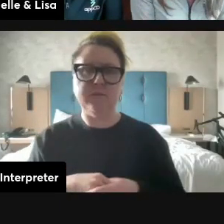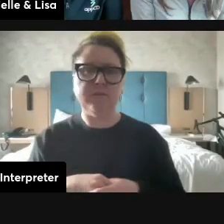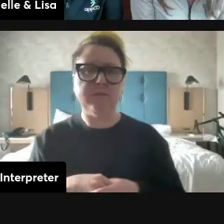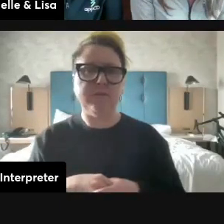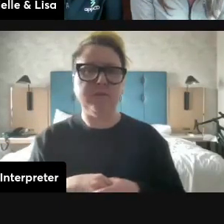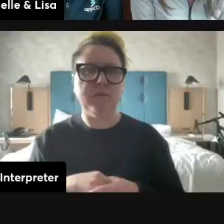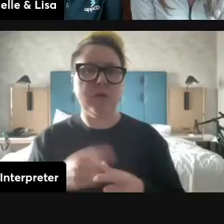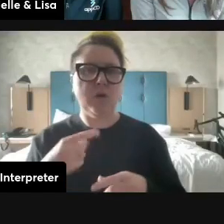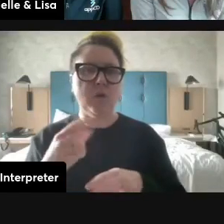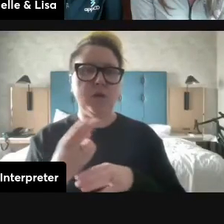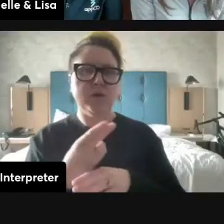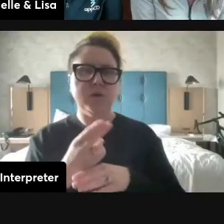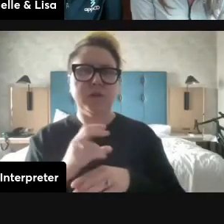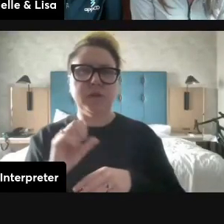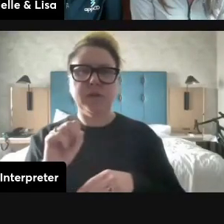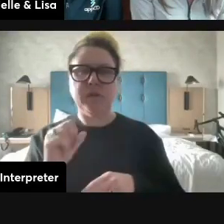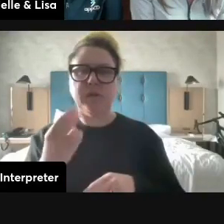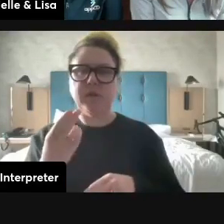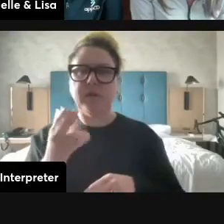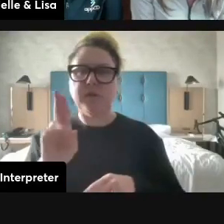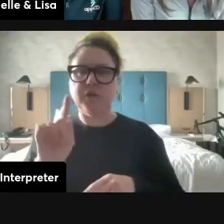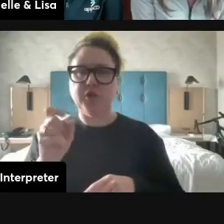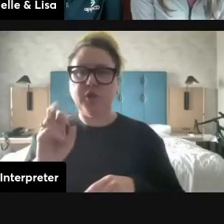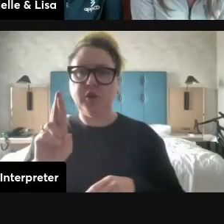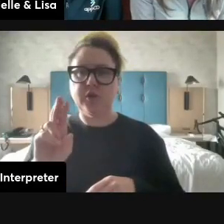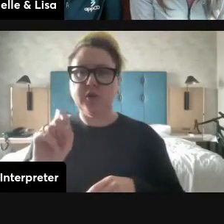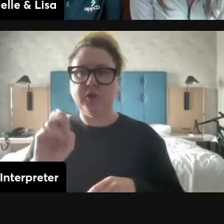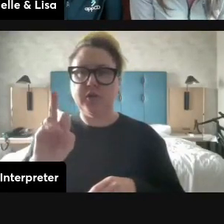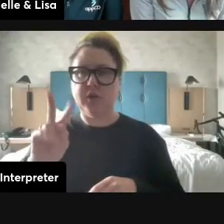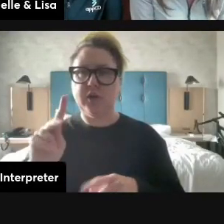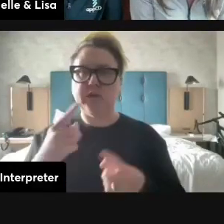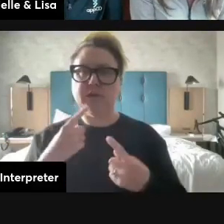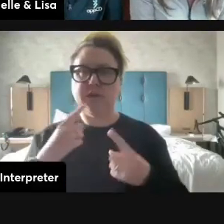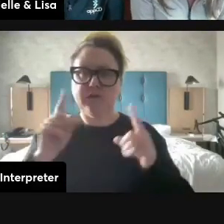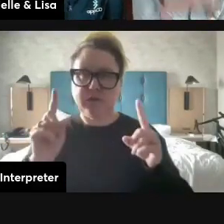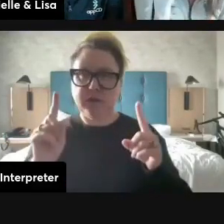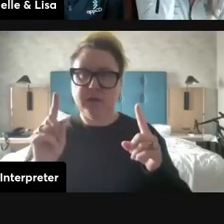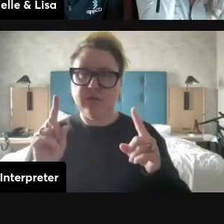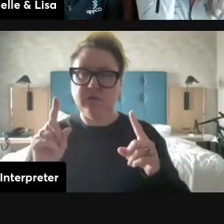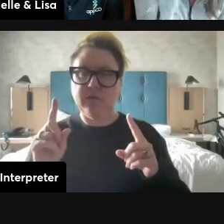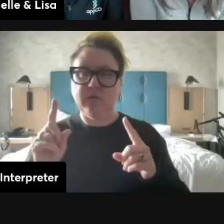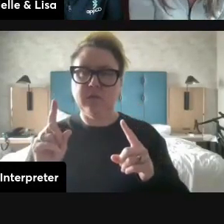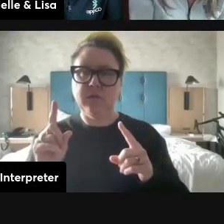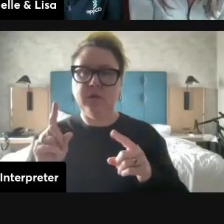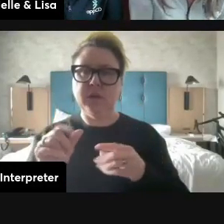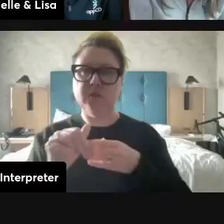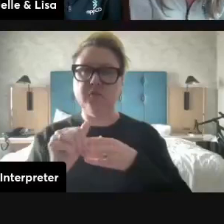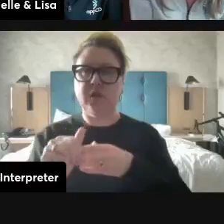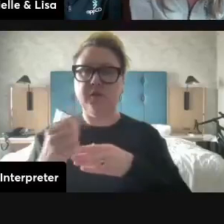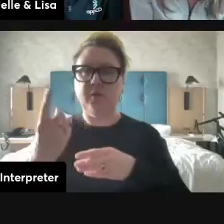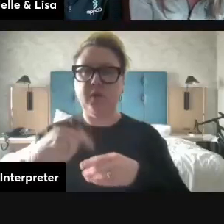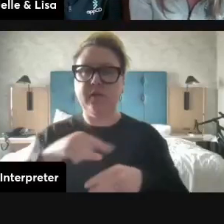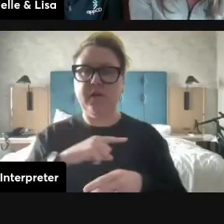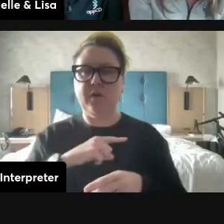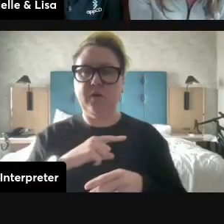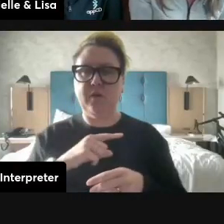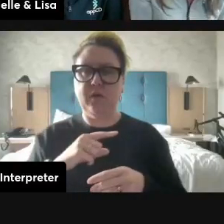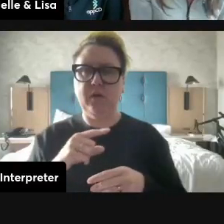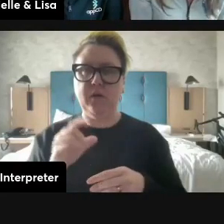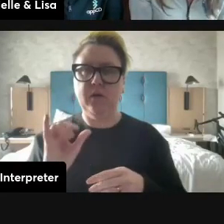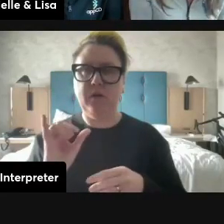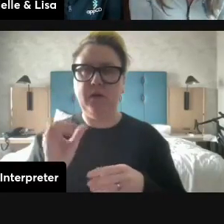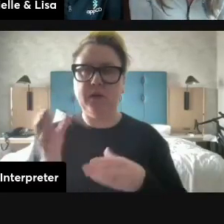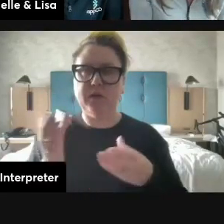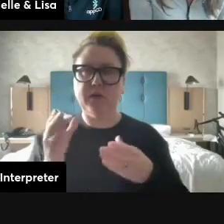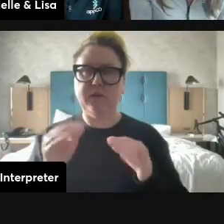We're using a Shutterstock fairly successfully. It's driving one of our we're doing a kind of a service